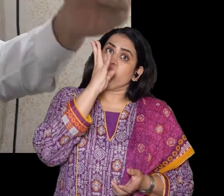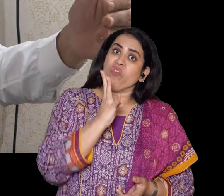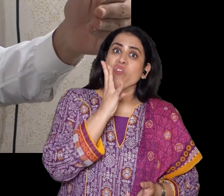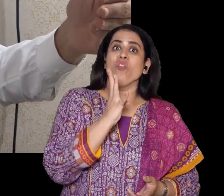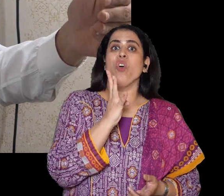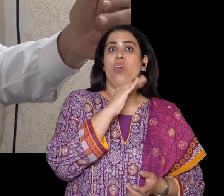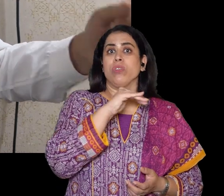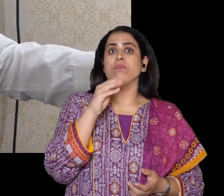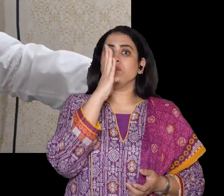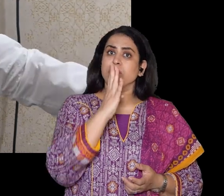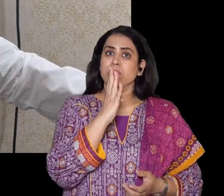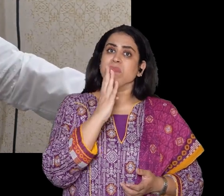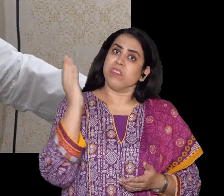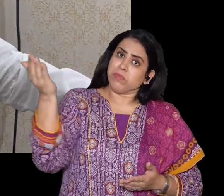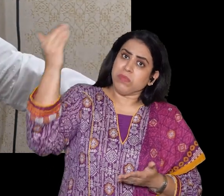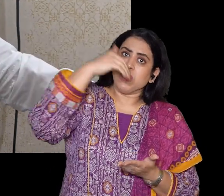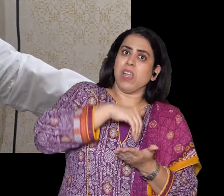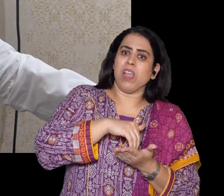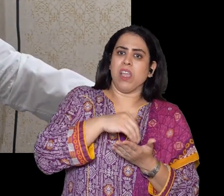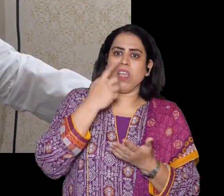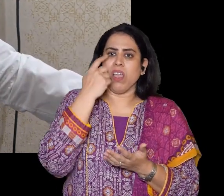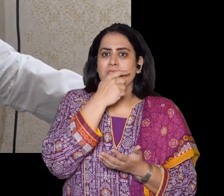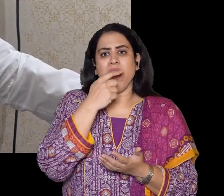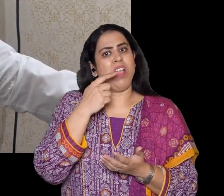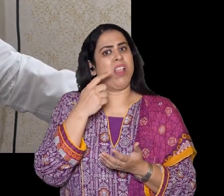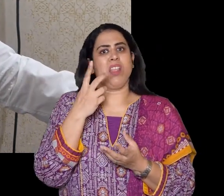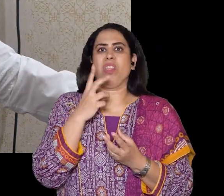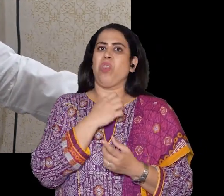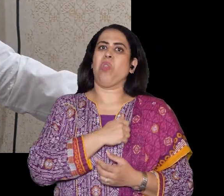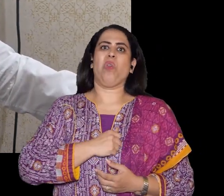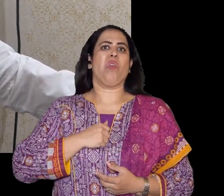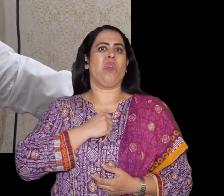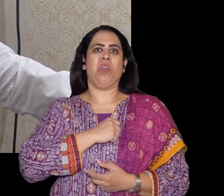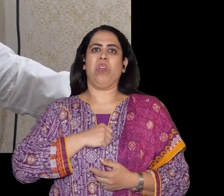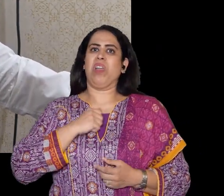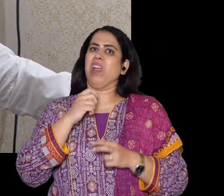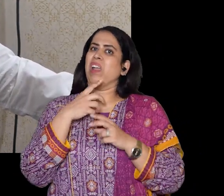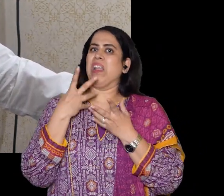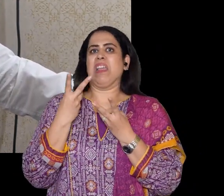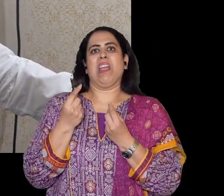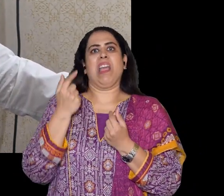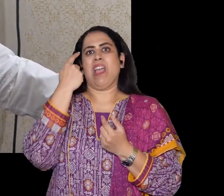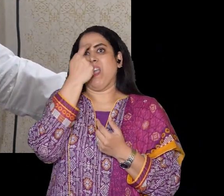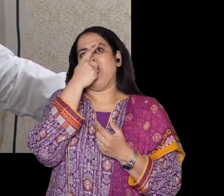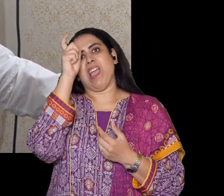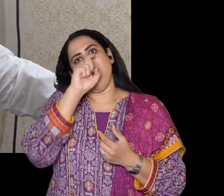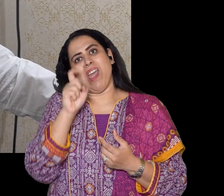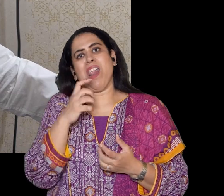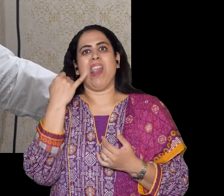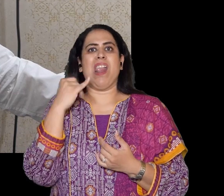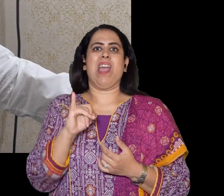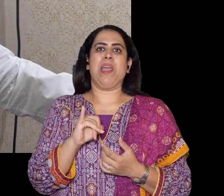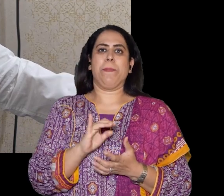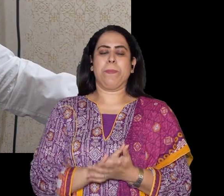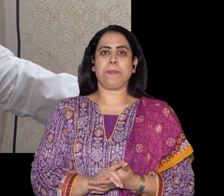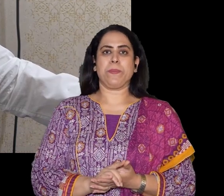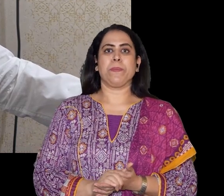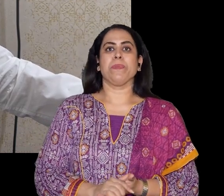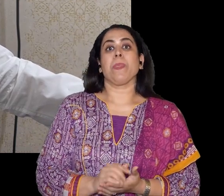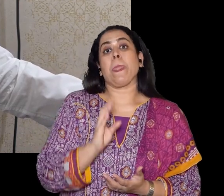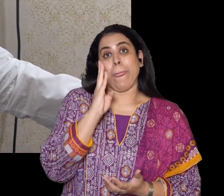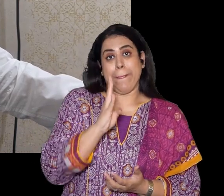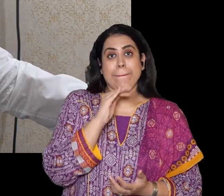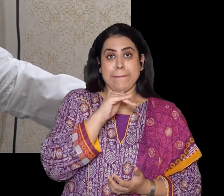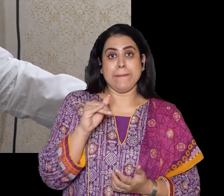last or end stage of that problem. And then it becomes very challenging and very difficult to deal with these problems. Now,